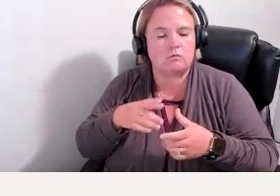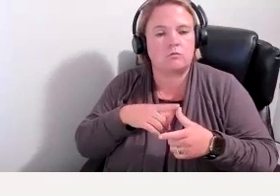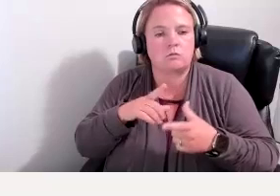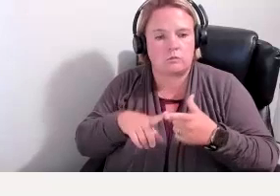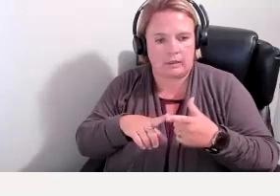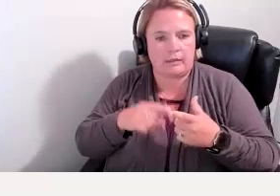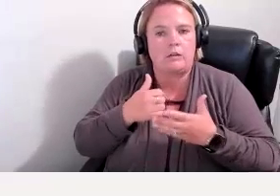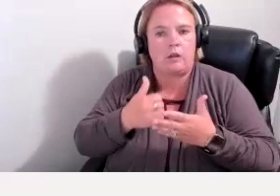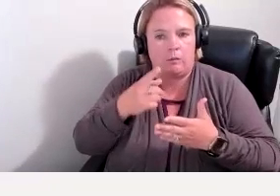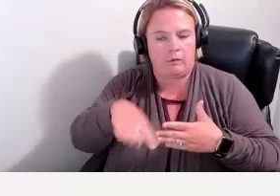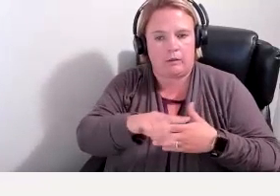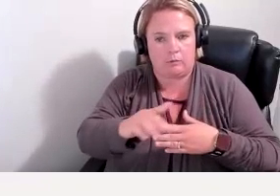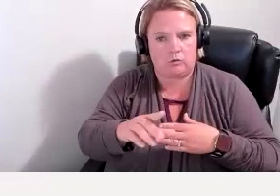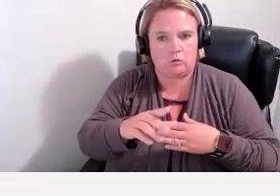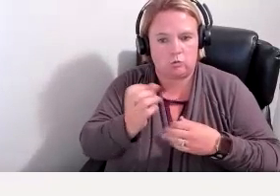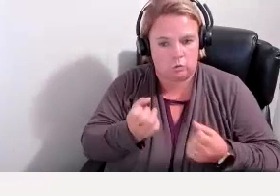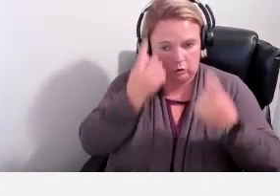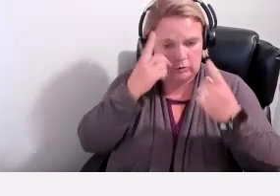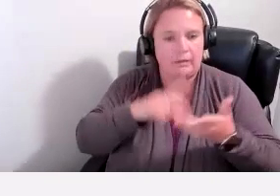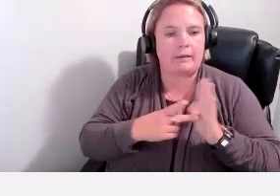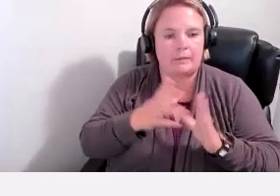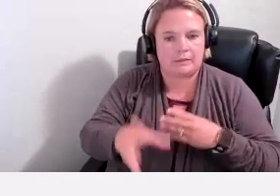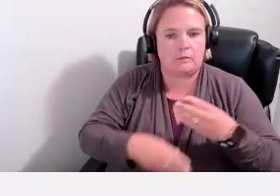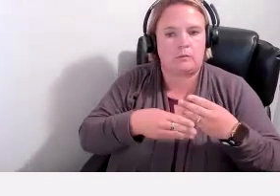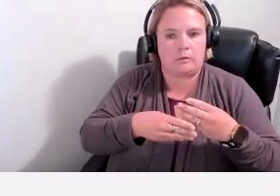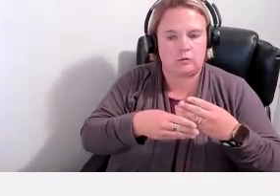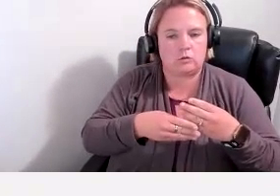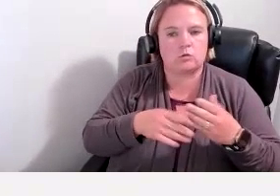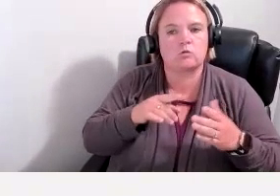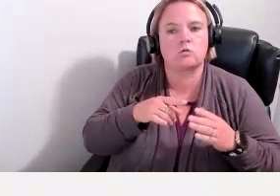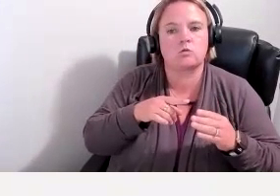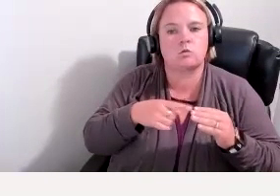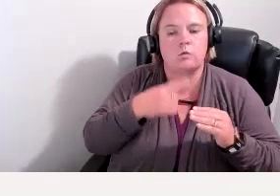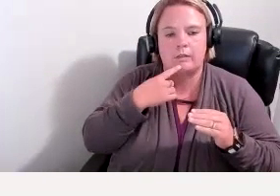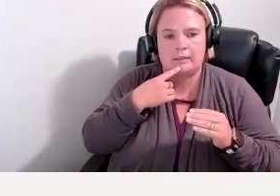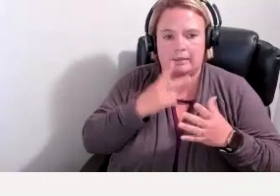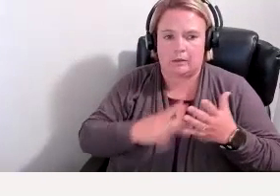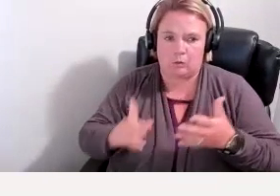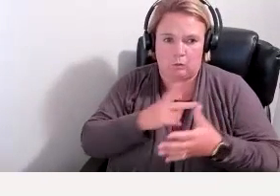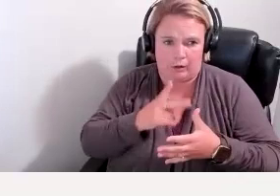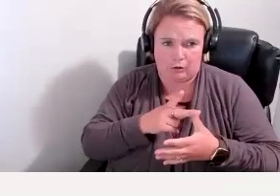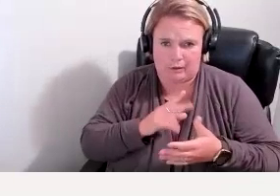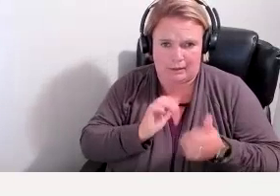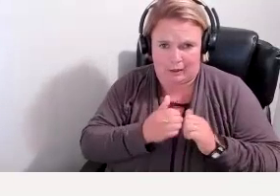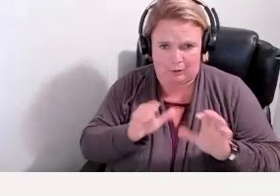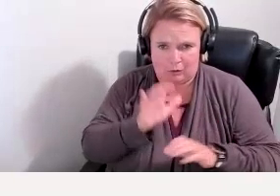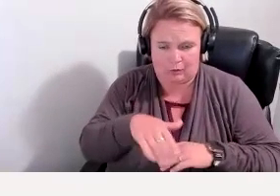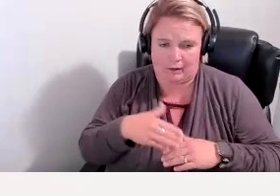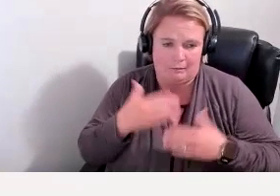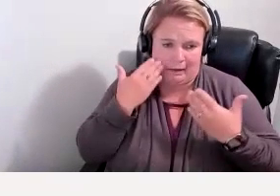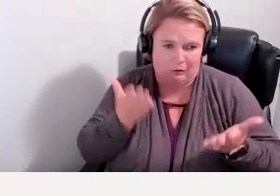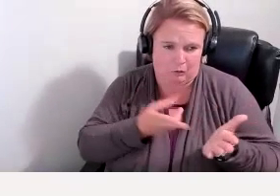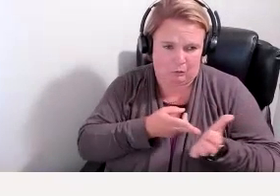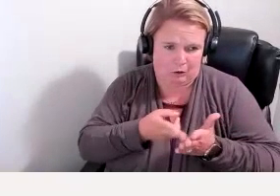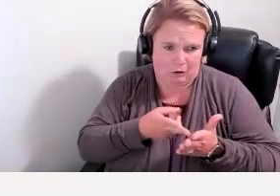to understand, that's kind of supplemental. So when they say that they prioritize those, I don't know how they would do that. To be honest,